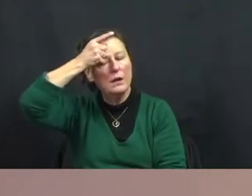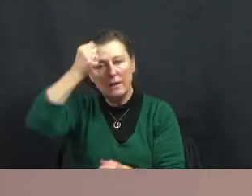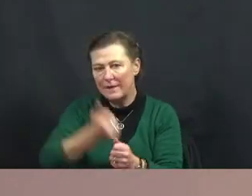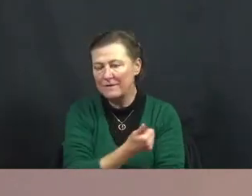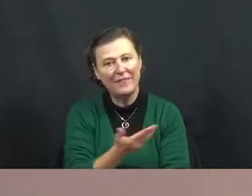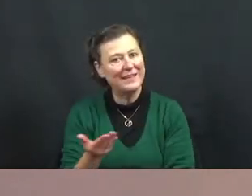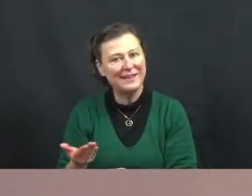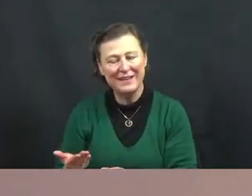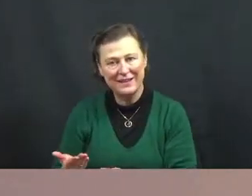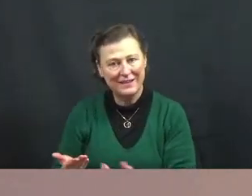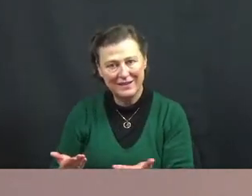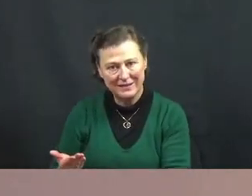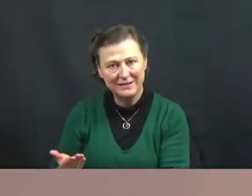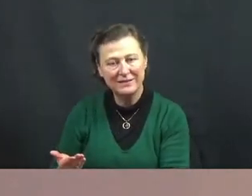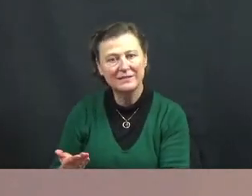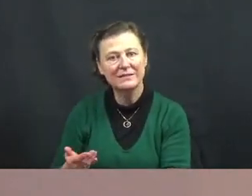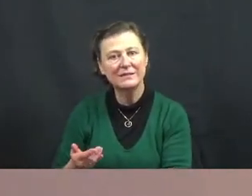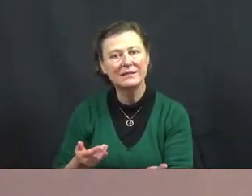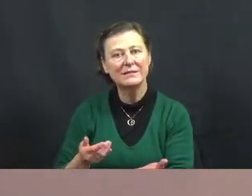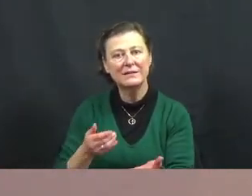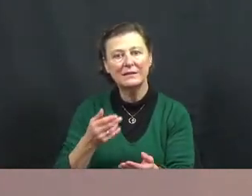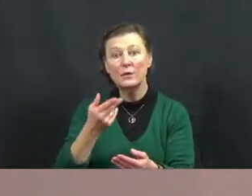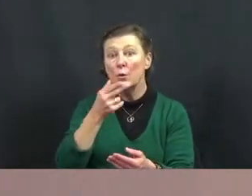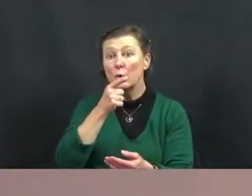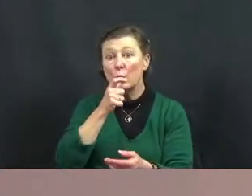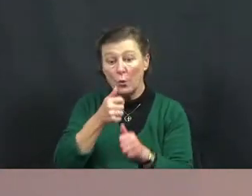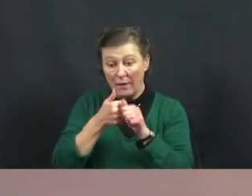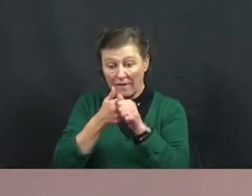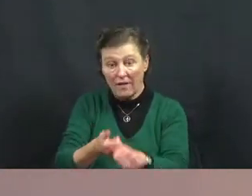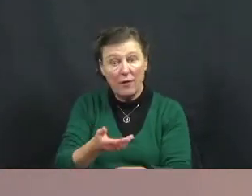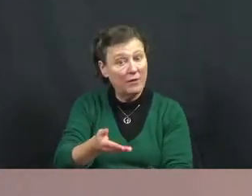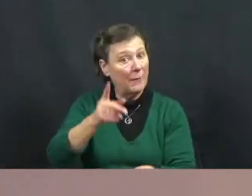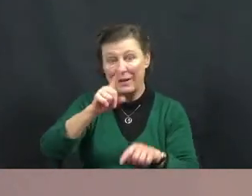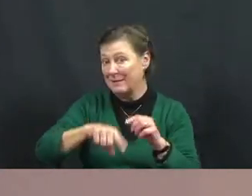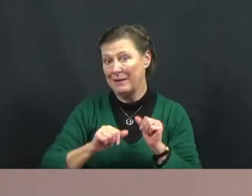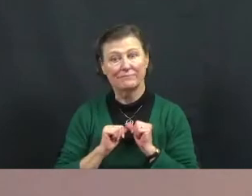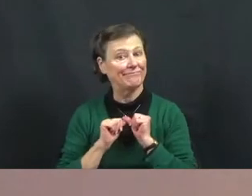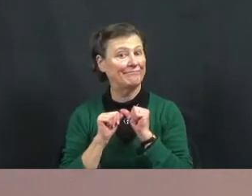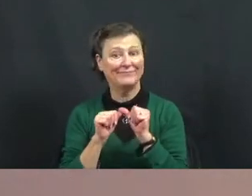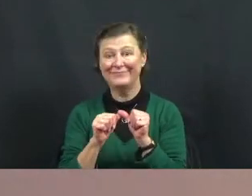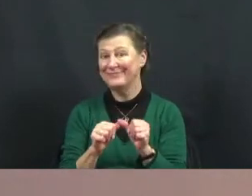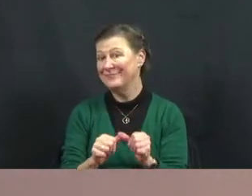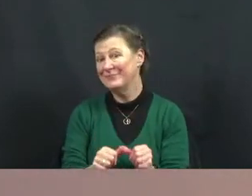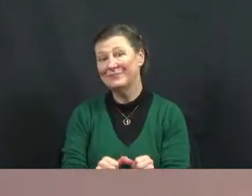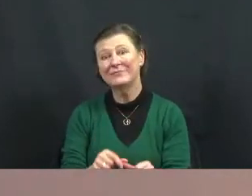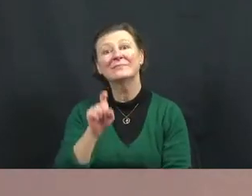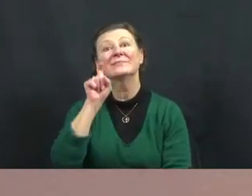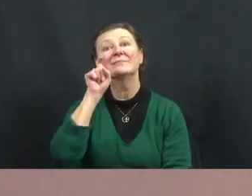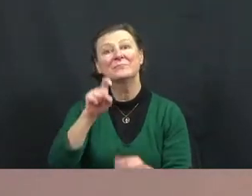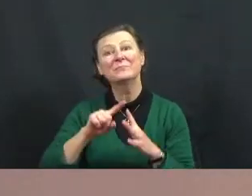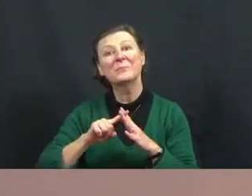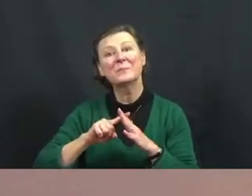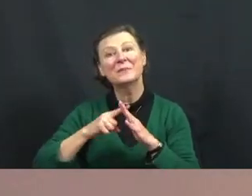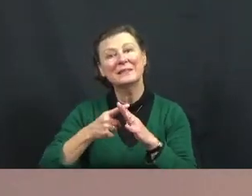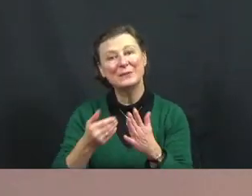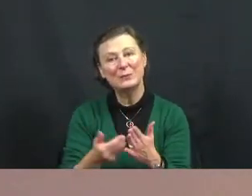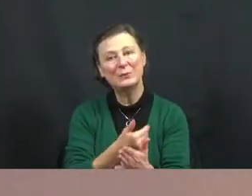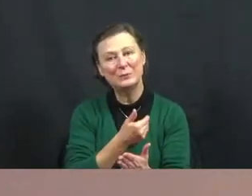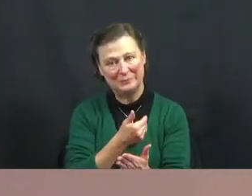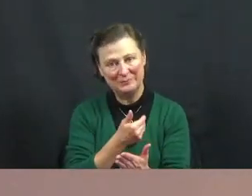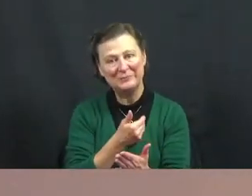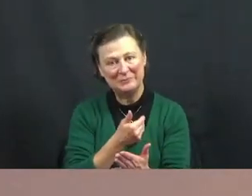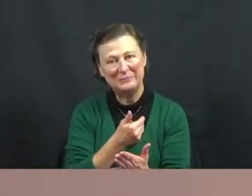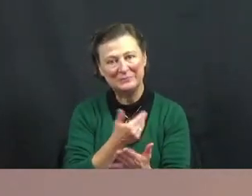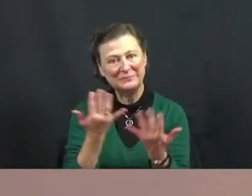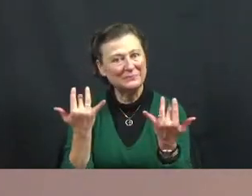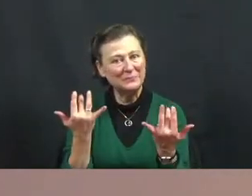everything. He who follows him cannot continue. He must begin anew, for